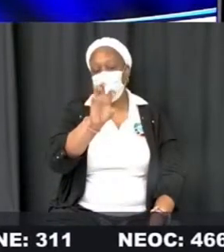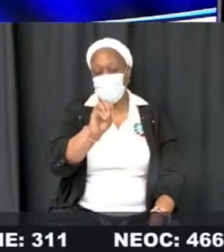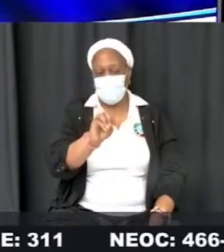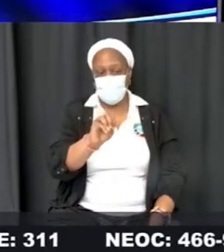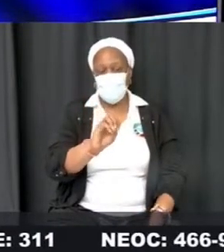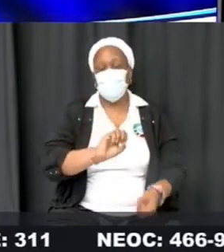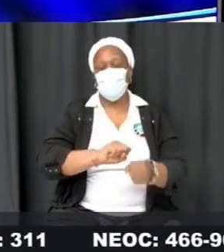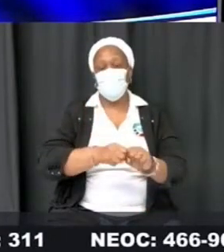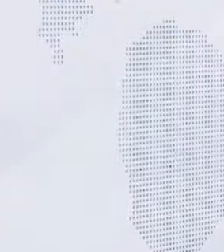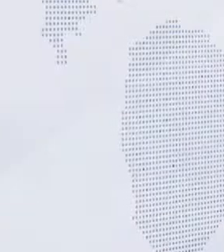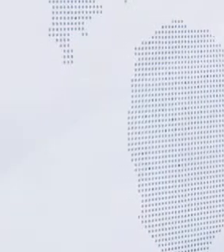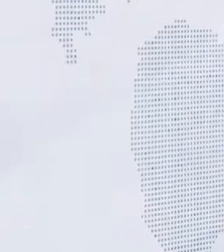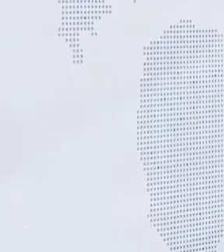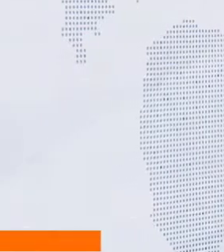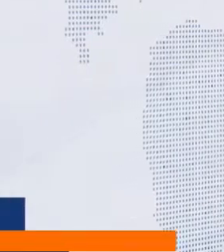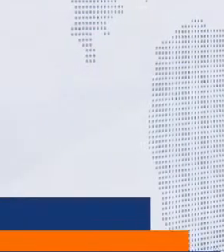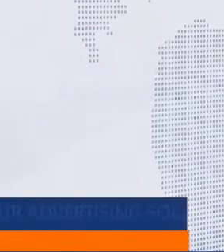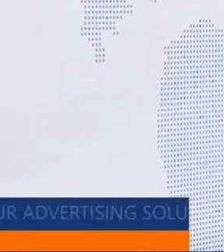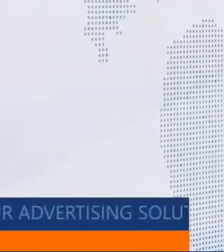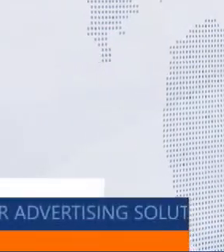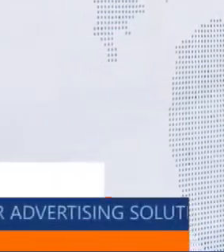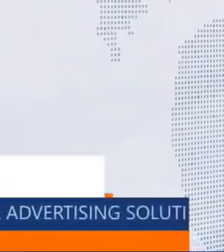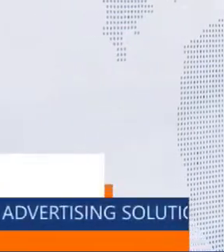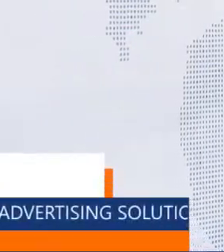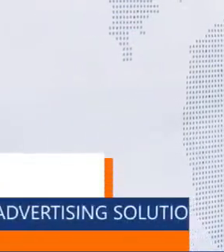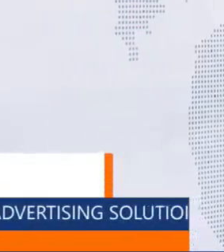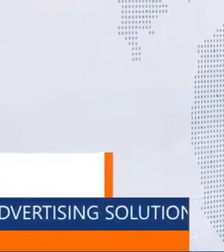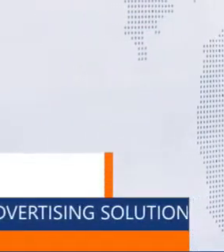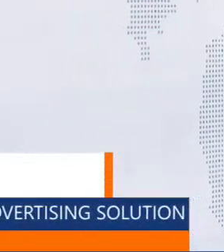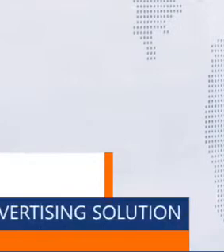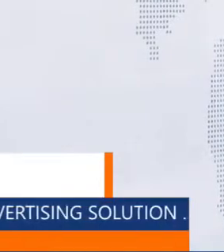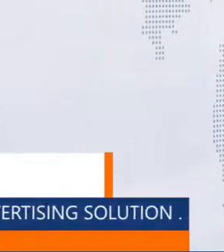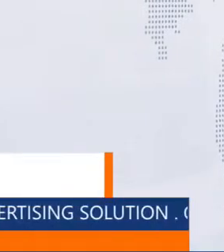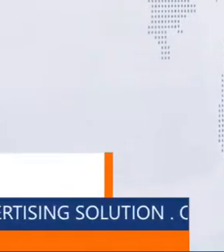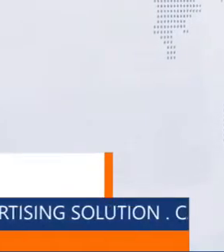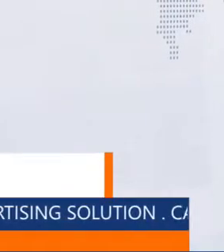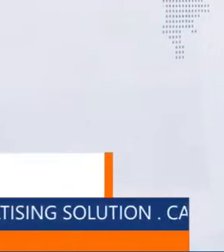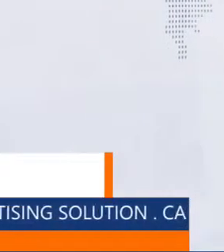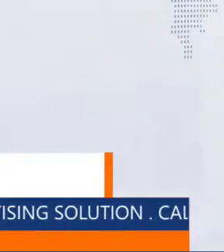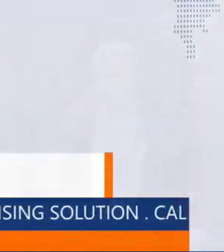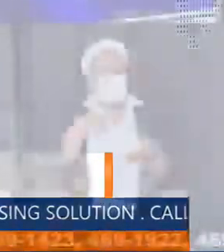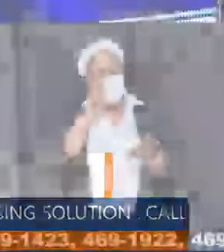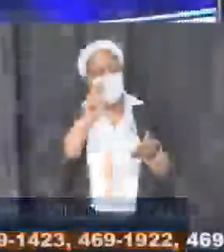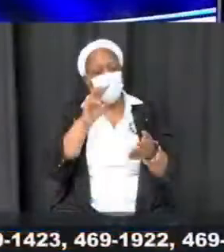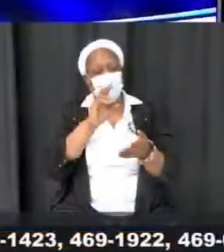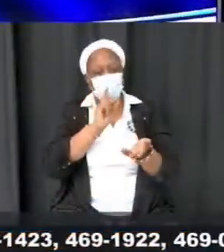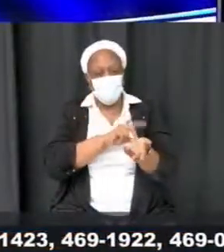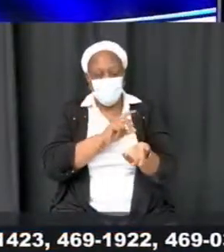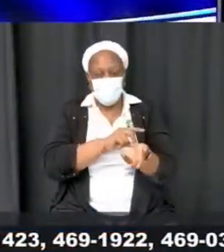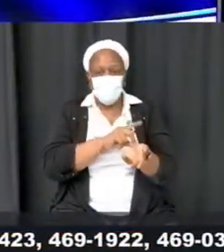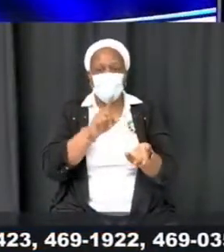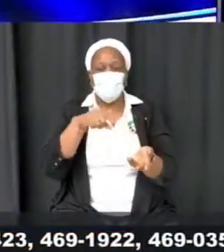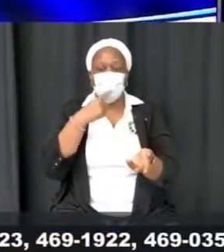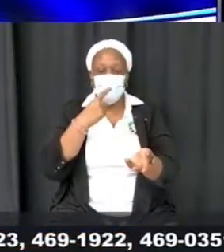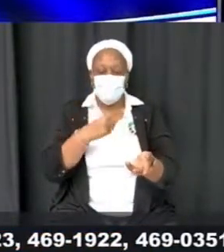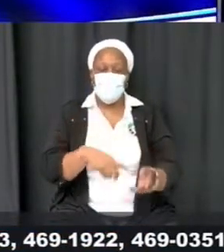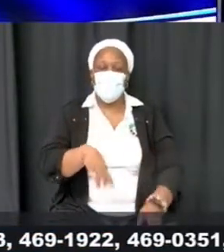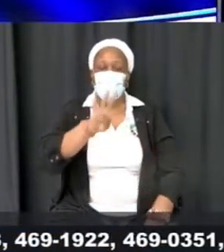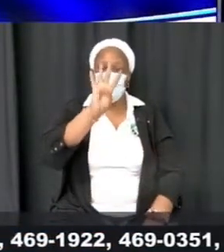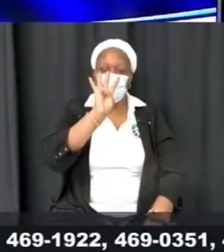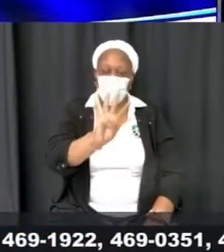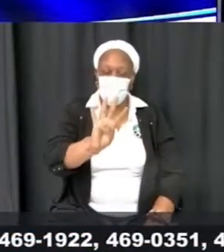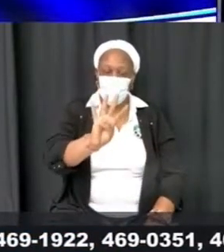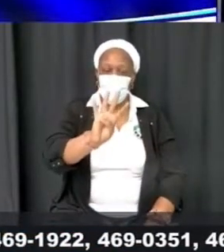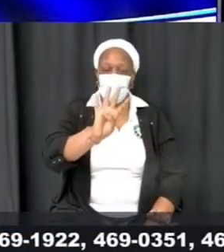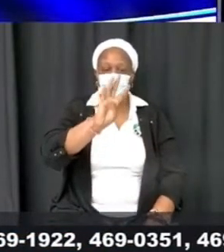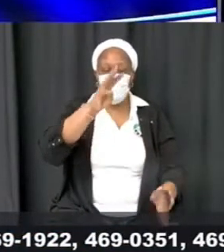that was expected. Dr. Wilkinson further stated that out of the 41,600 doses the Federation